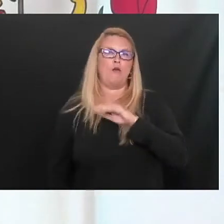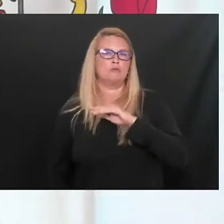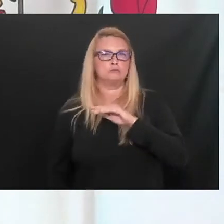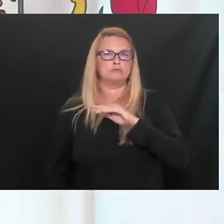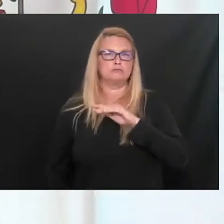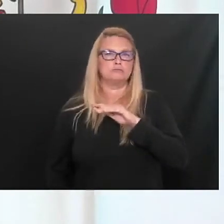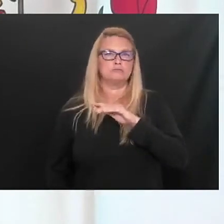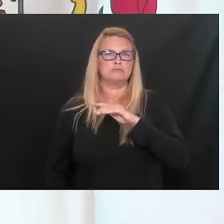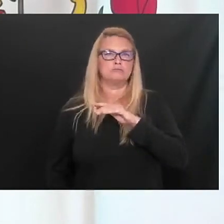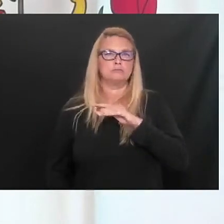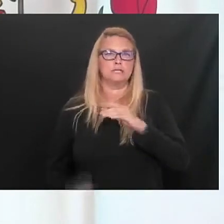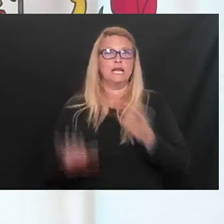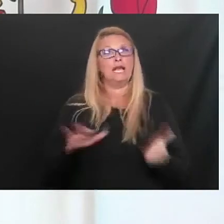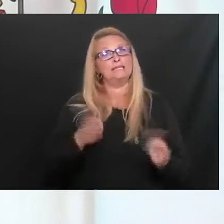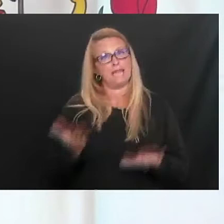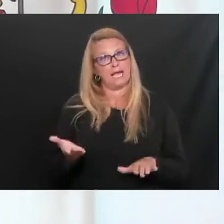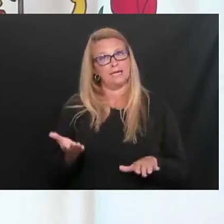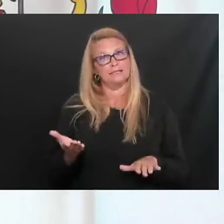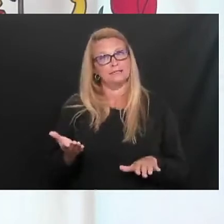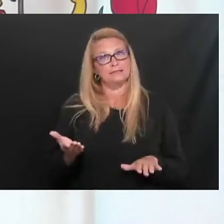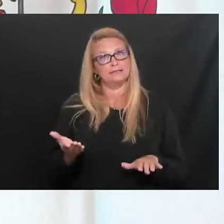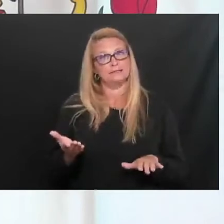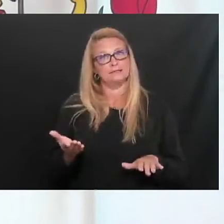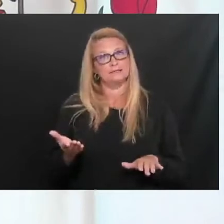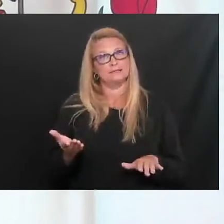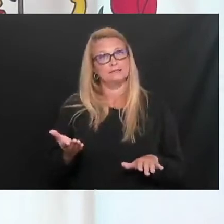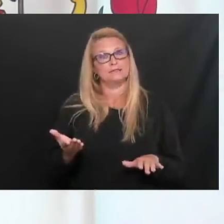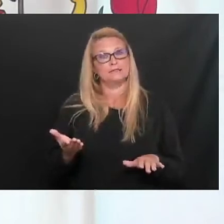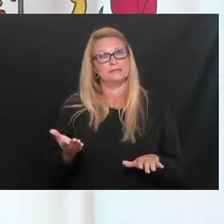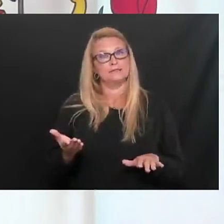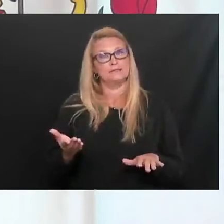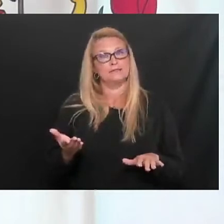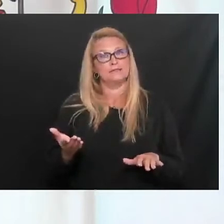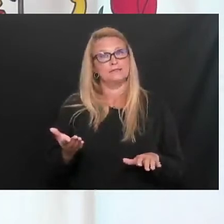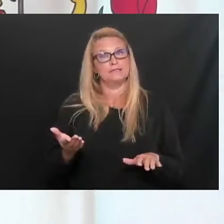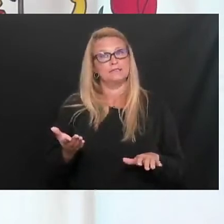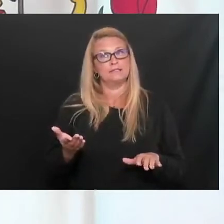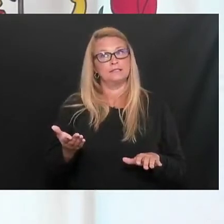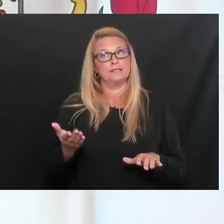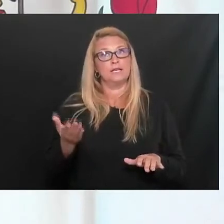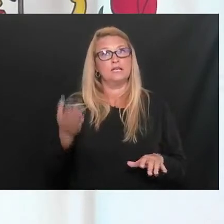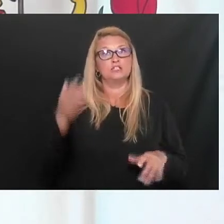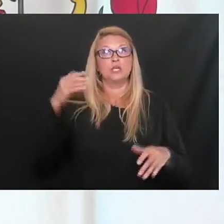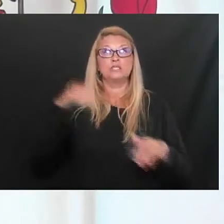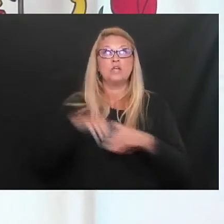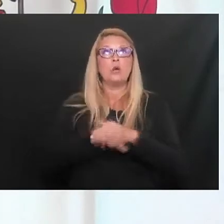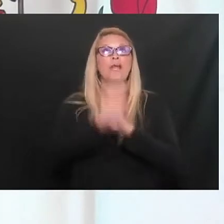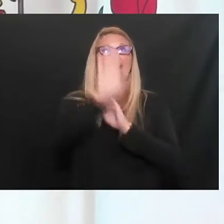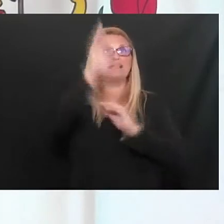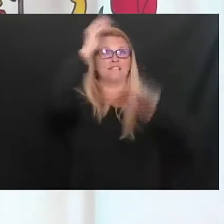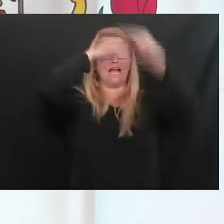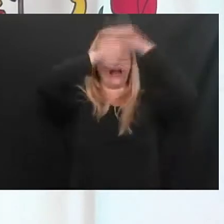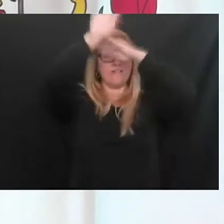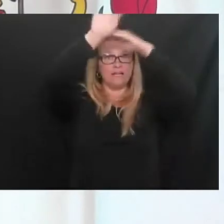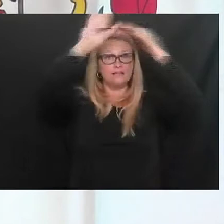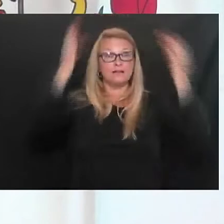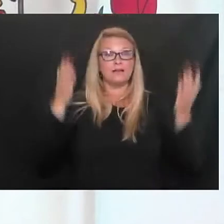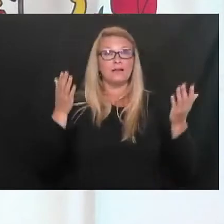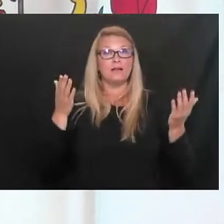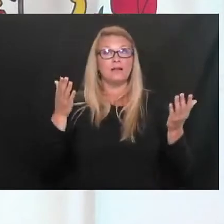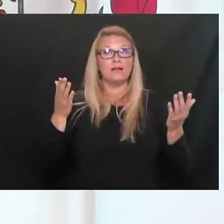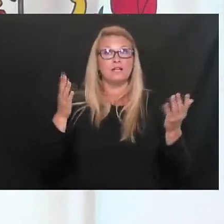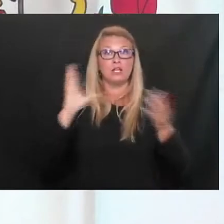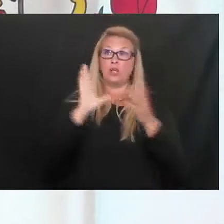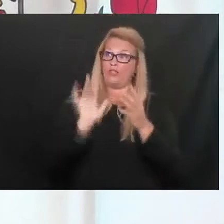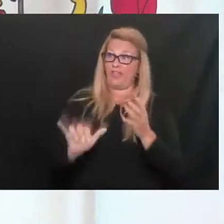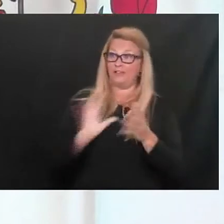He became one of the roll call. And as he was blessed enough to be going into heaven and everything, the way the